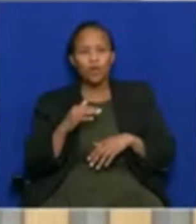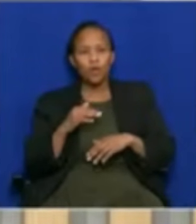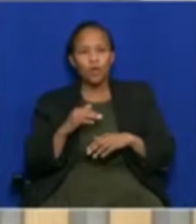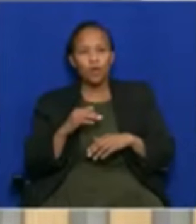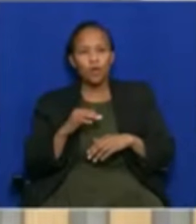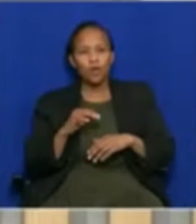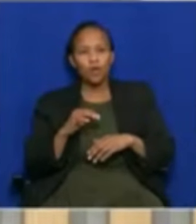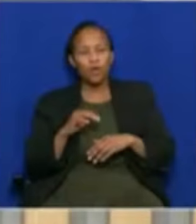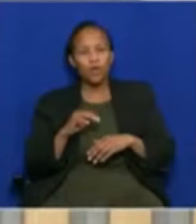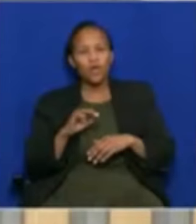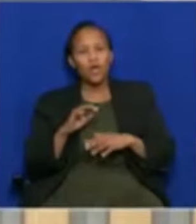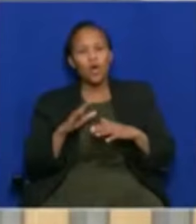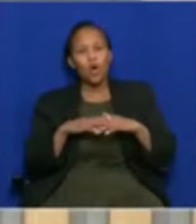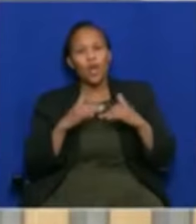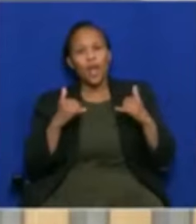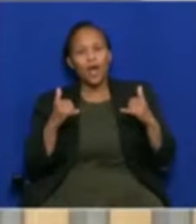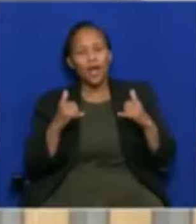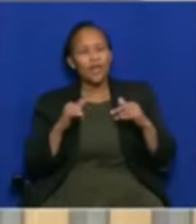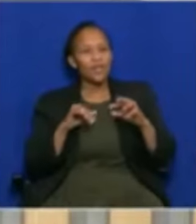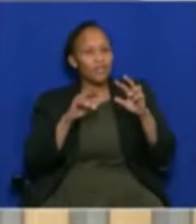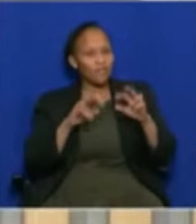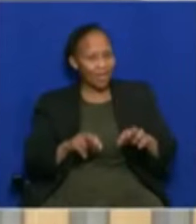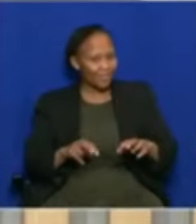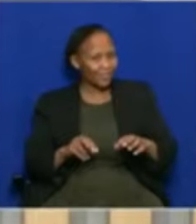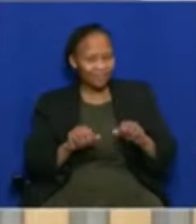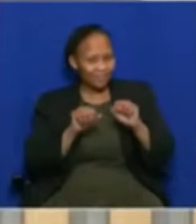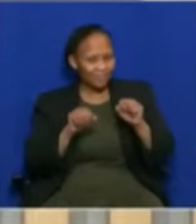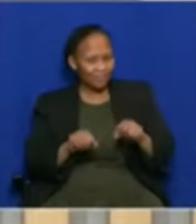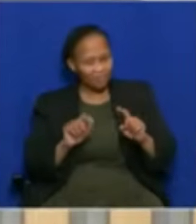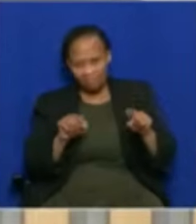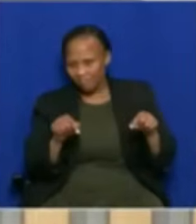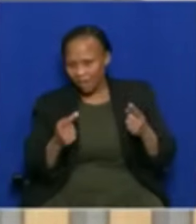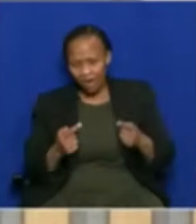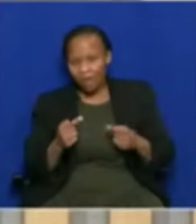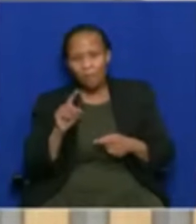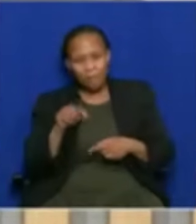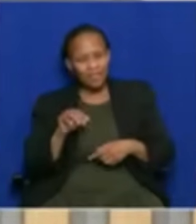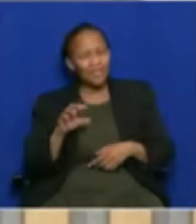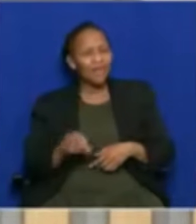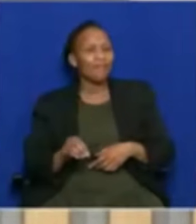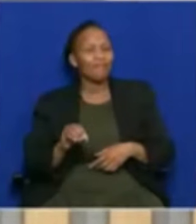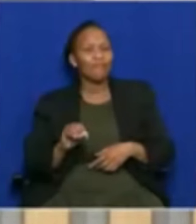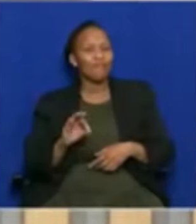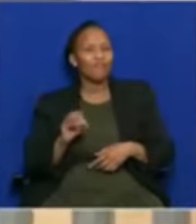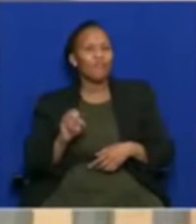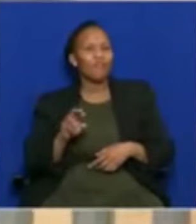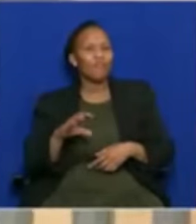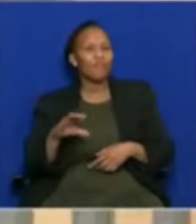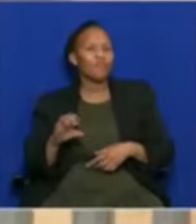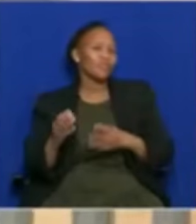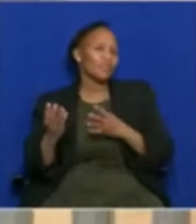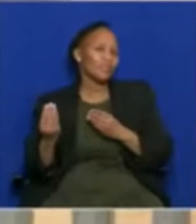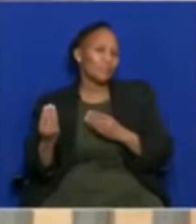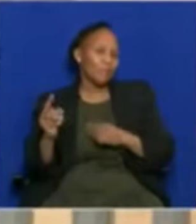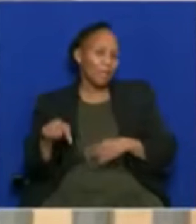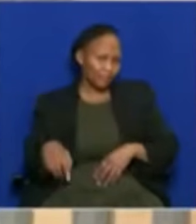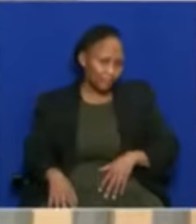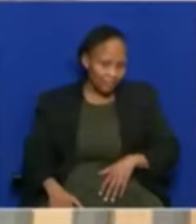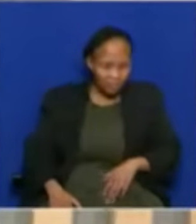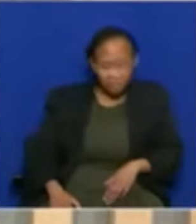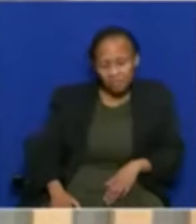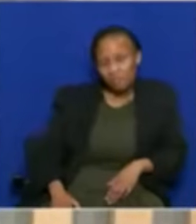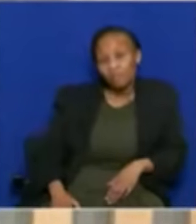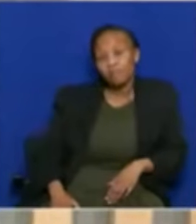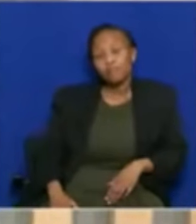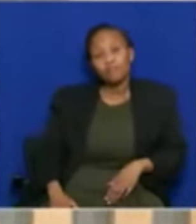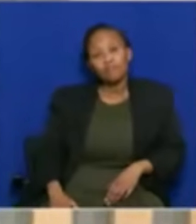have a force number. So that's the relevance. Now, if I may stop you, I don't take issue with that. No problem. That's his view